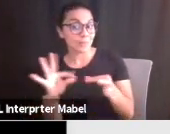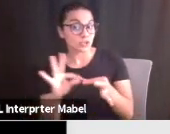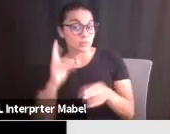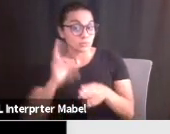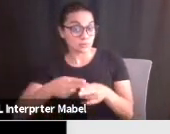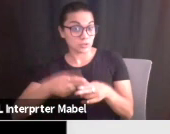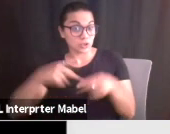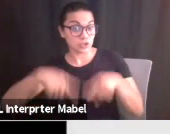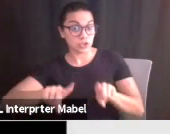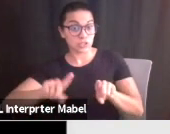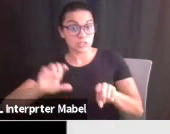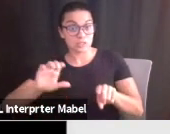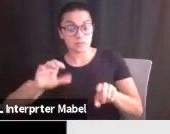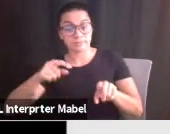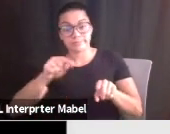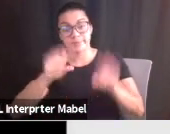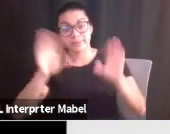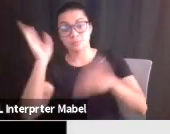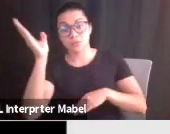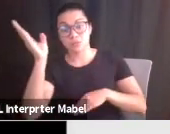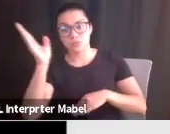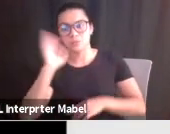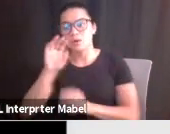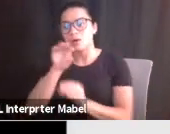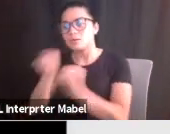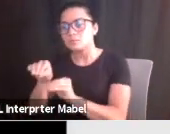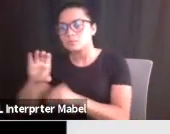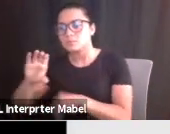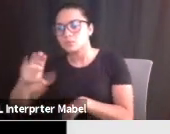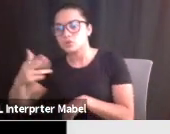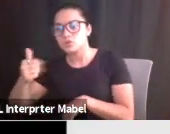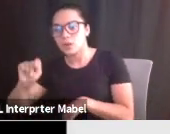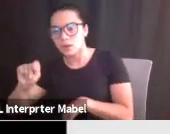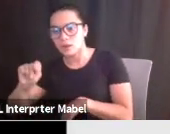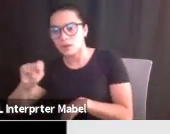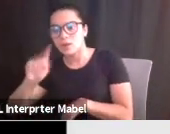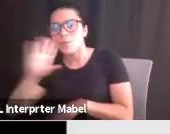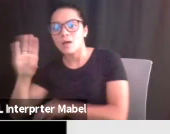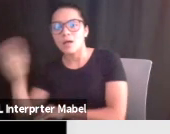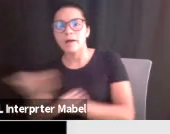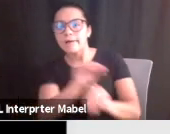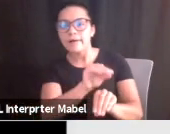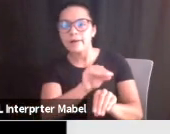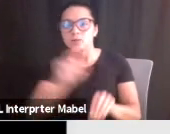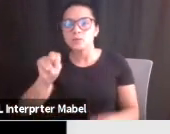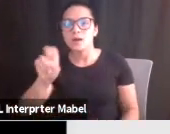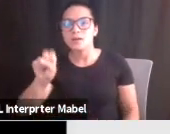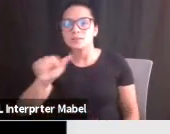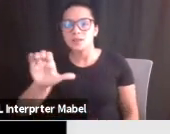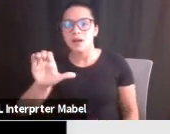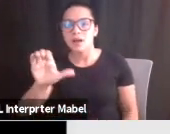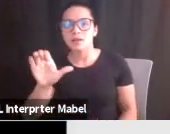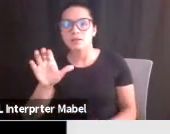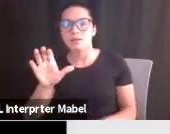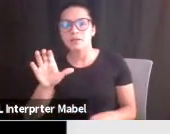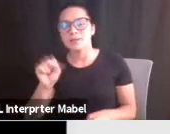chat, that also can be added to your NSAC website session on that landing page. But I